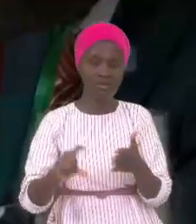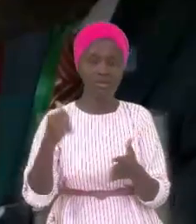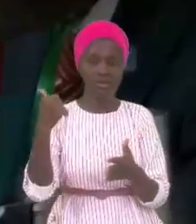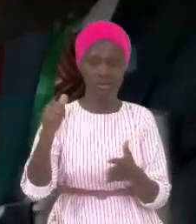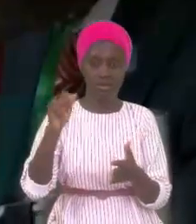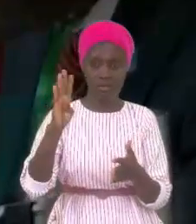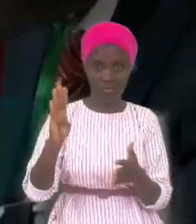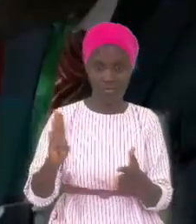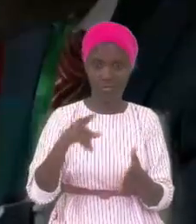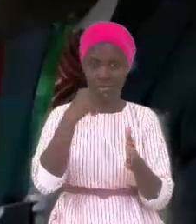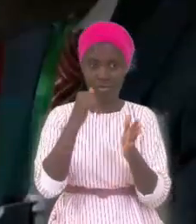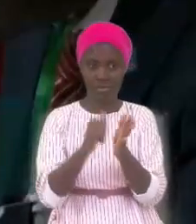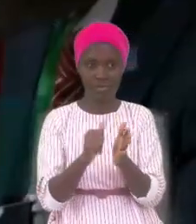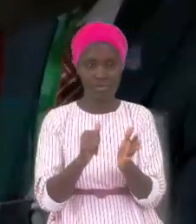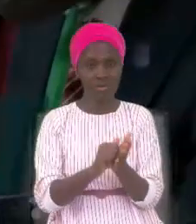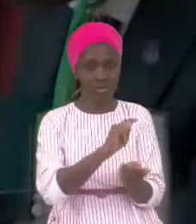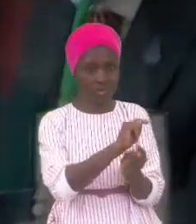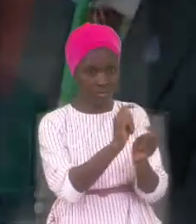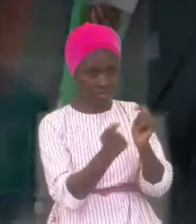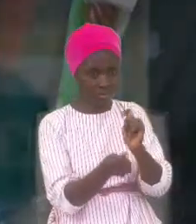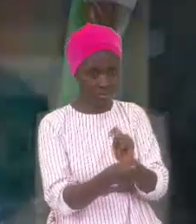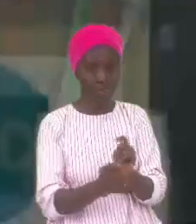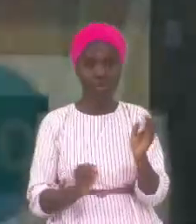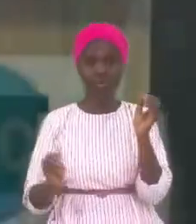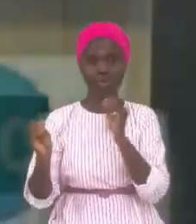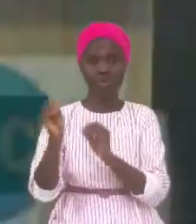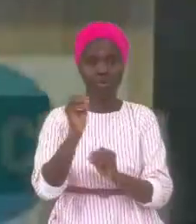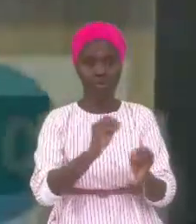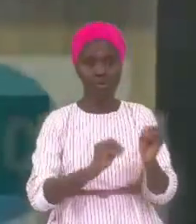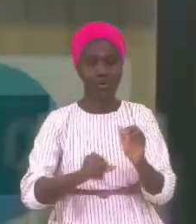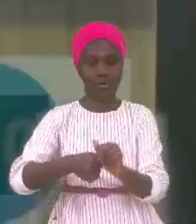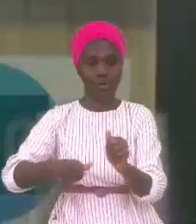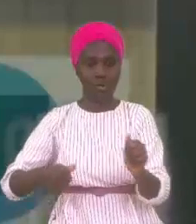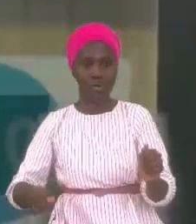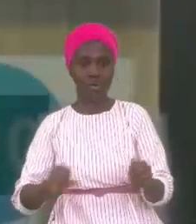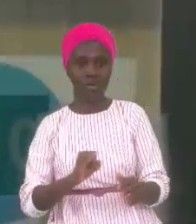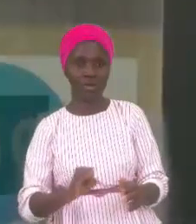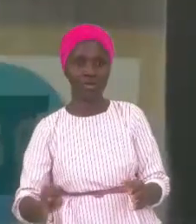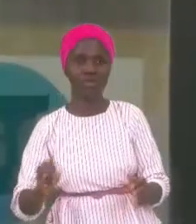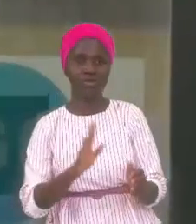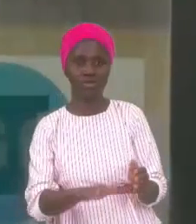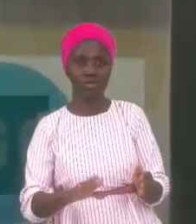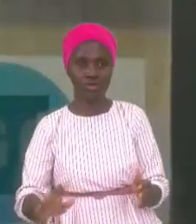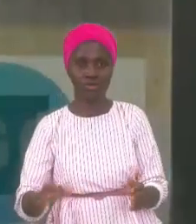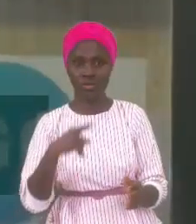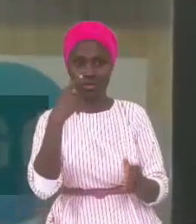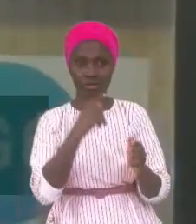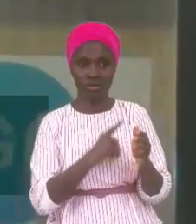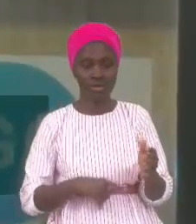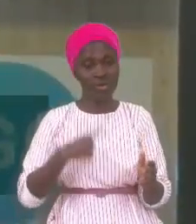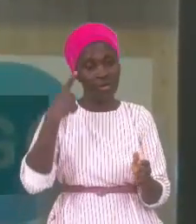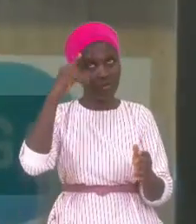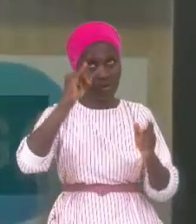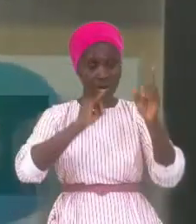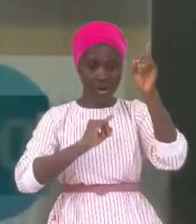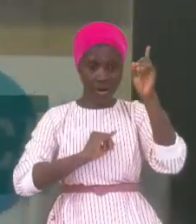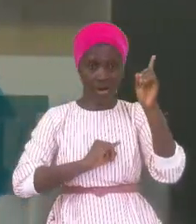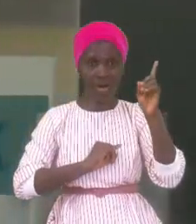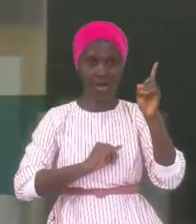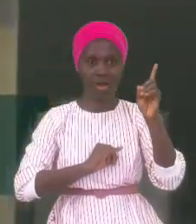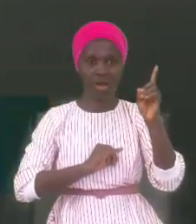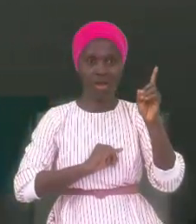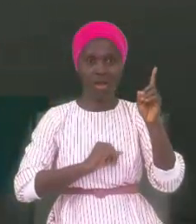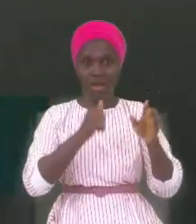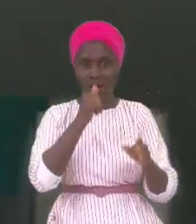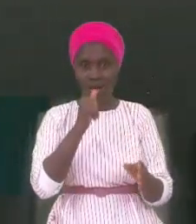says, "Turn, O backsliding children, says the Lord, for I am married unto